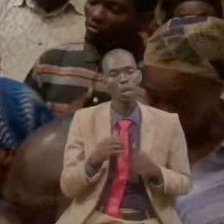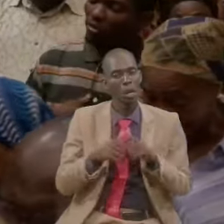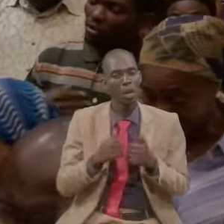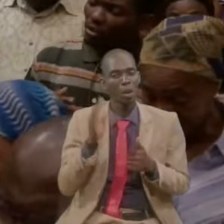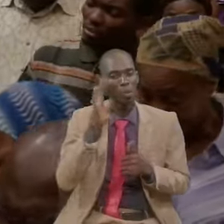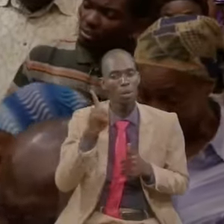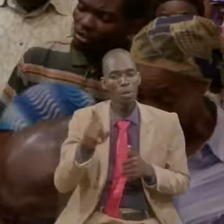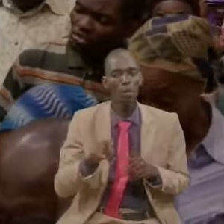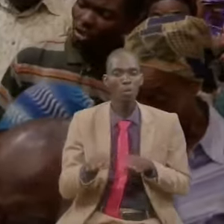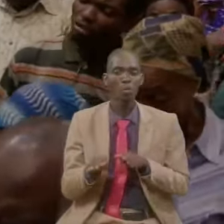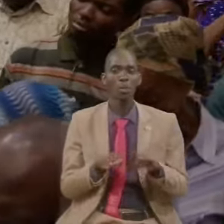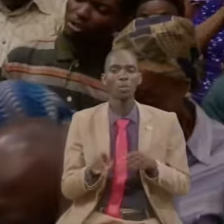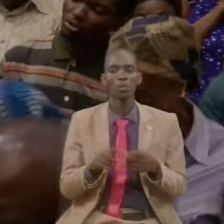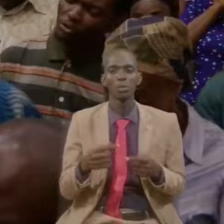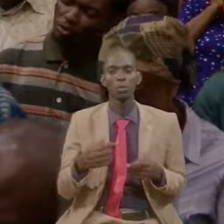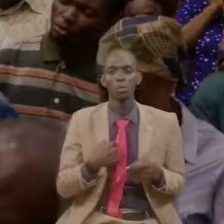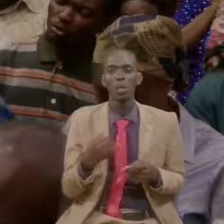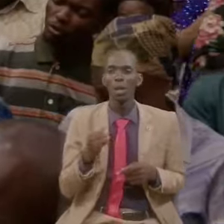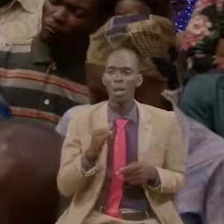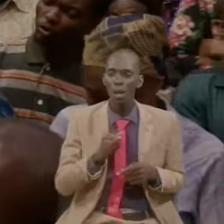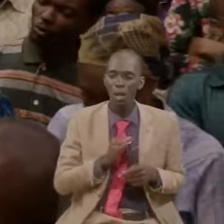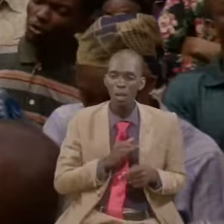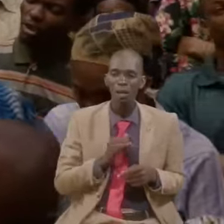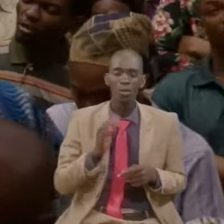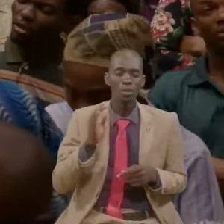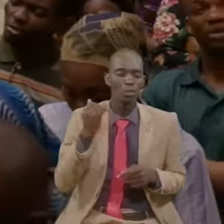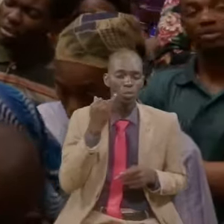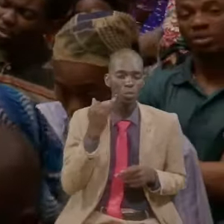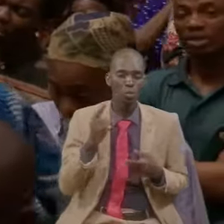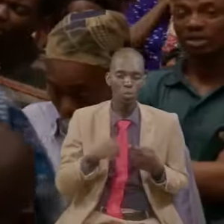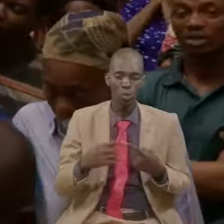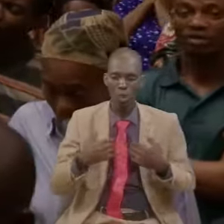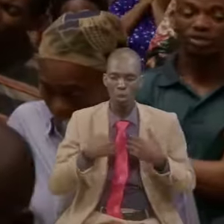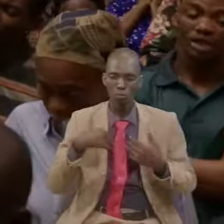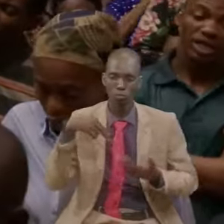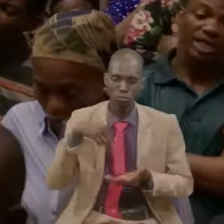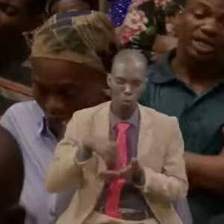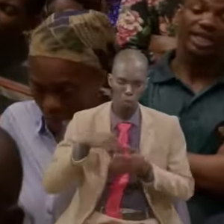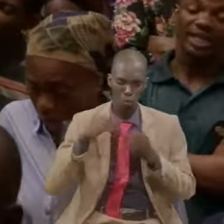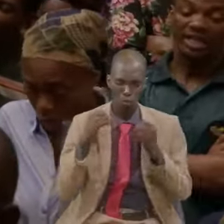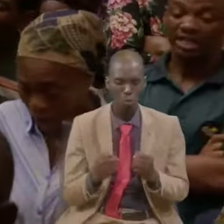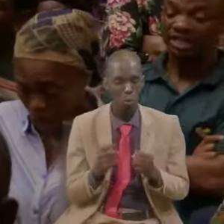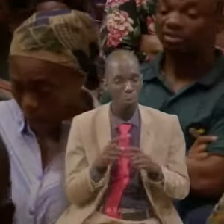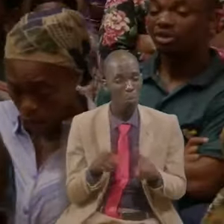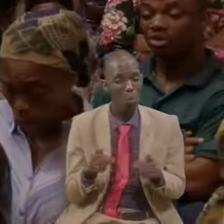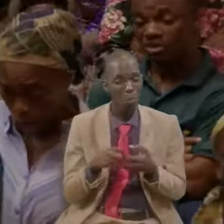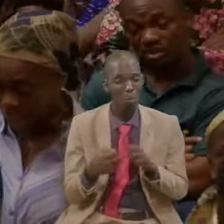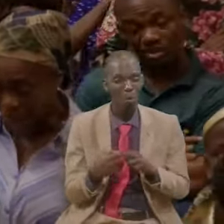act. I shouldn't stand that firm. But I fear.